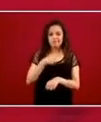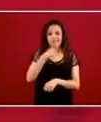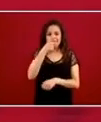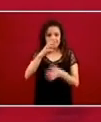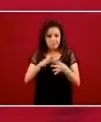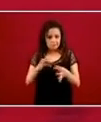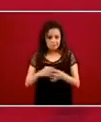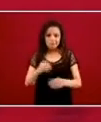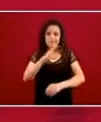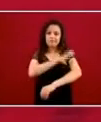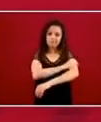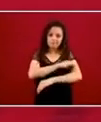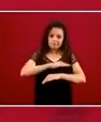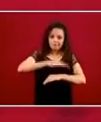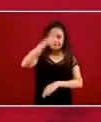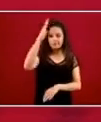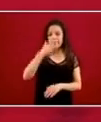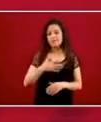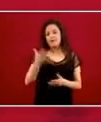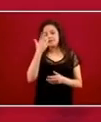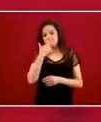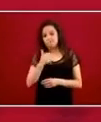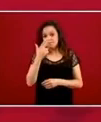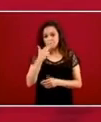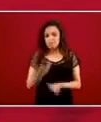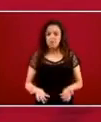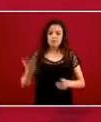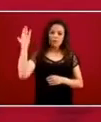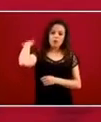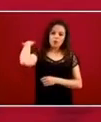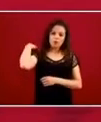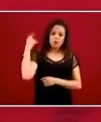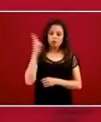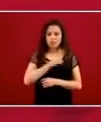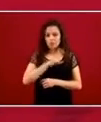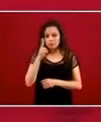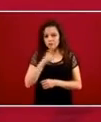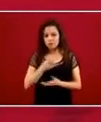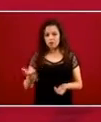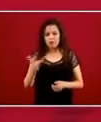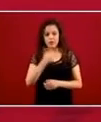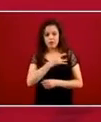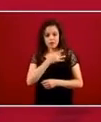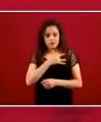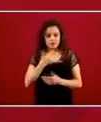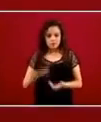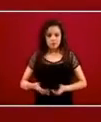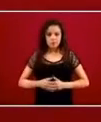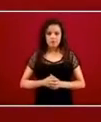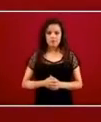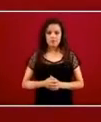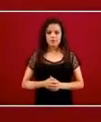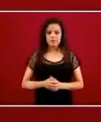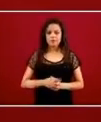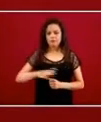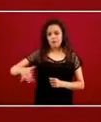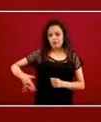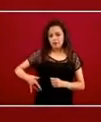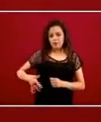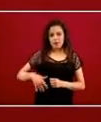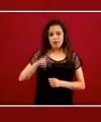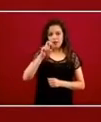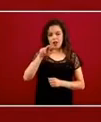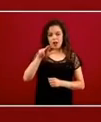been repeating: hypertension, diabetes, pulmonary disease, and chronic